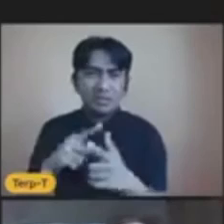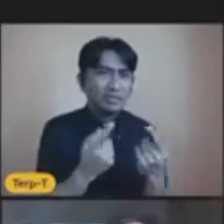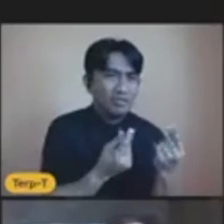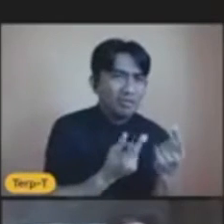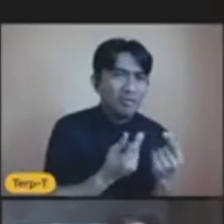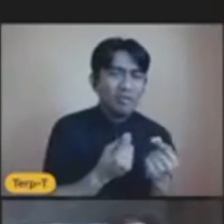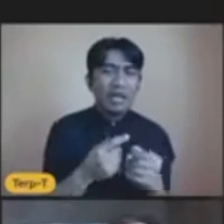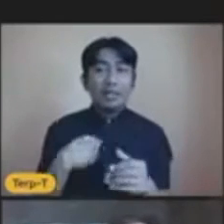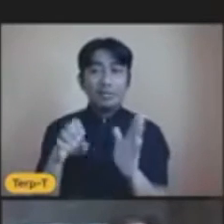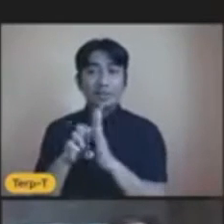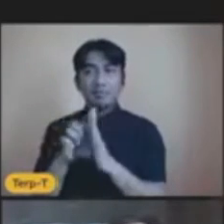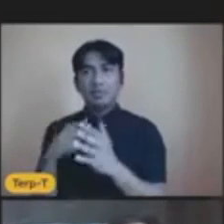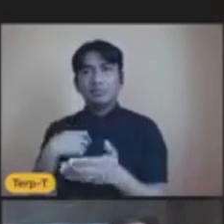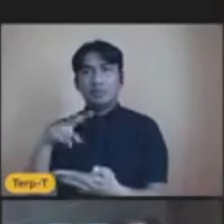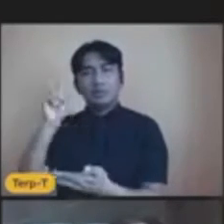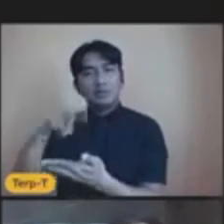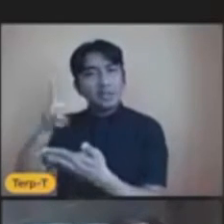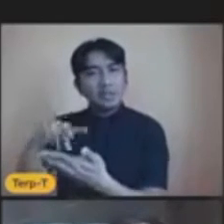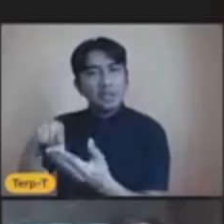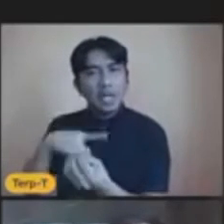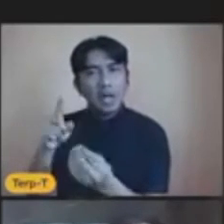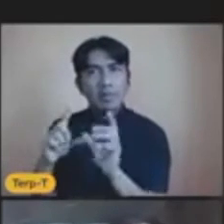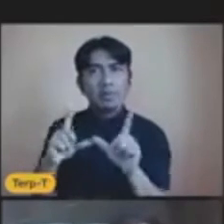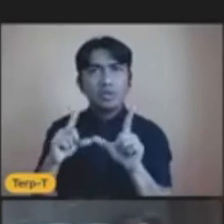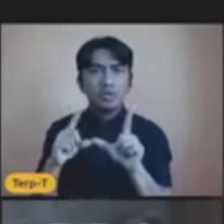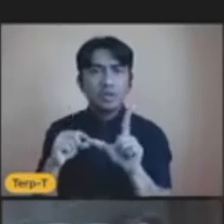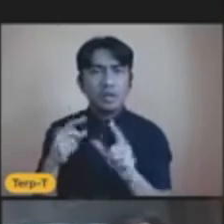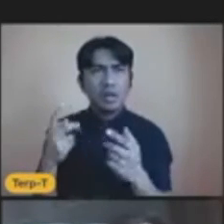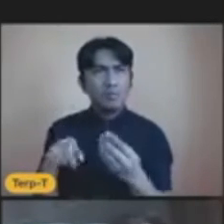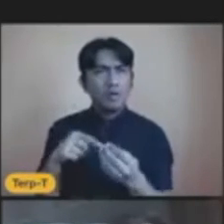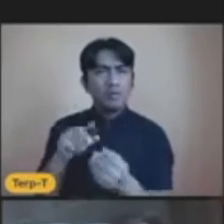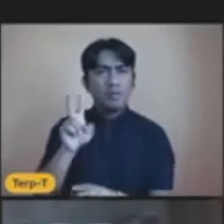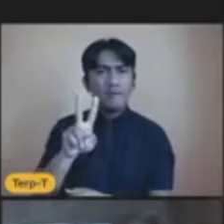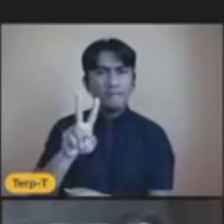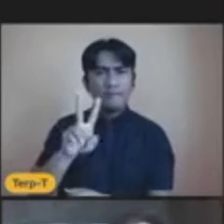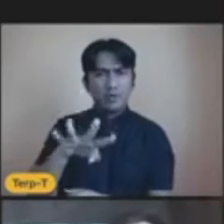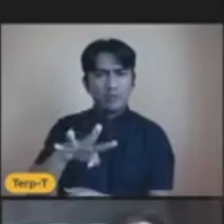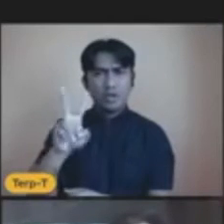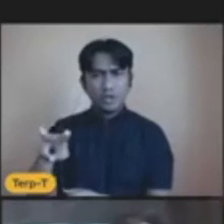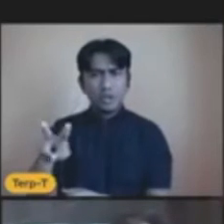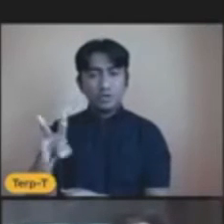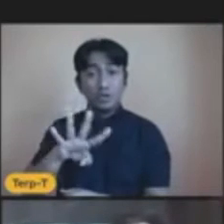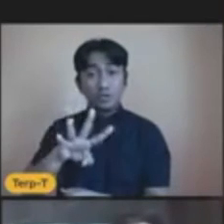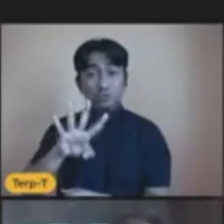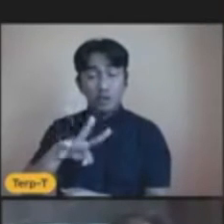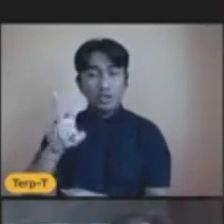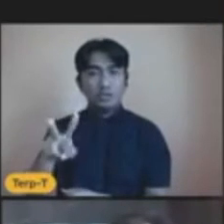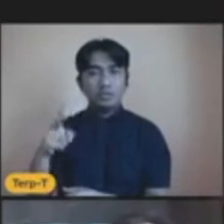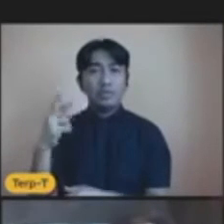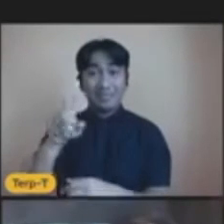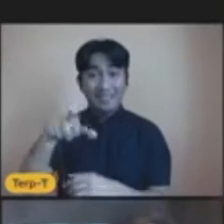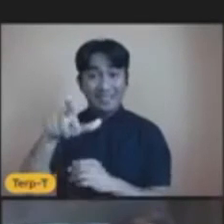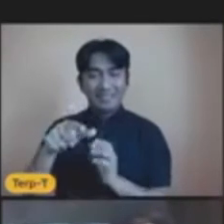this link. There are 42 resources. I'm gonna show you that later.